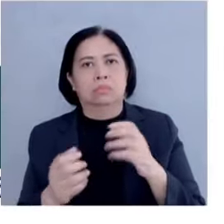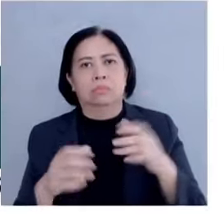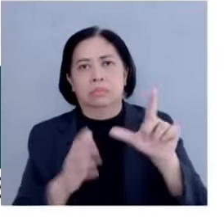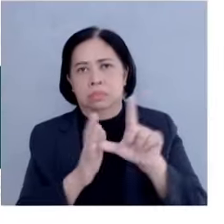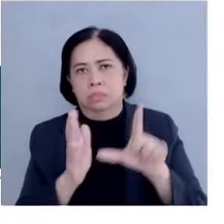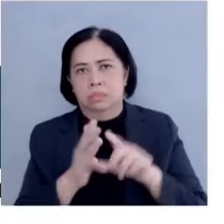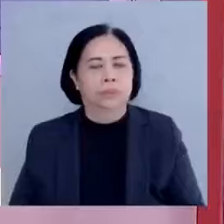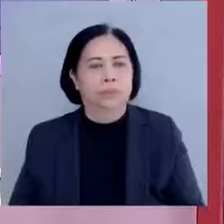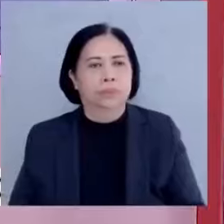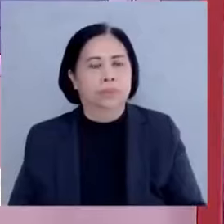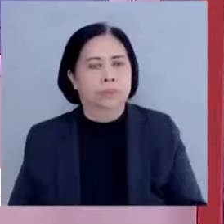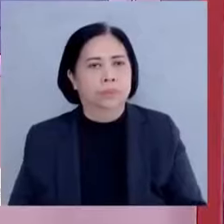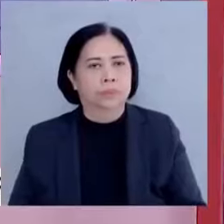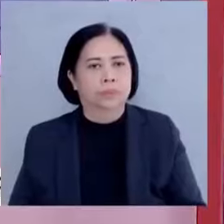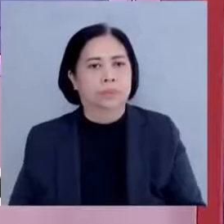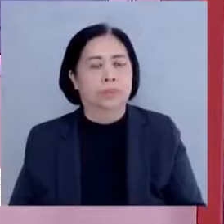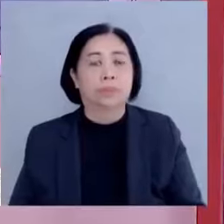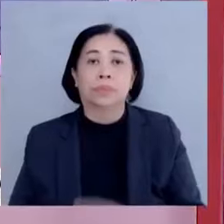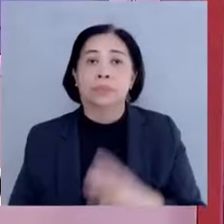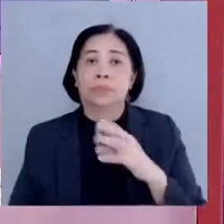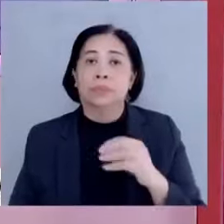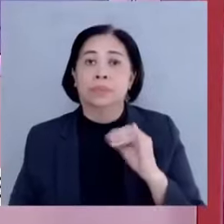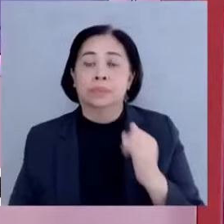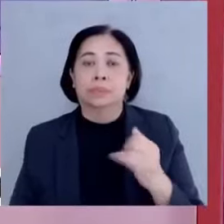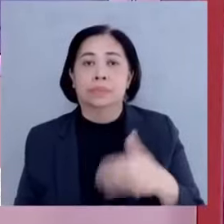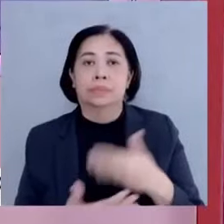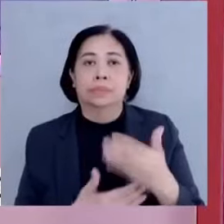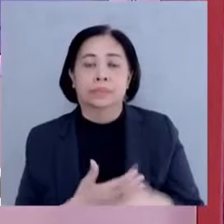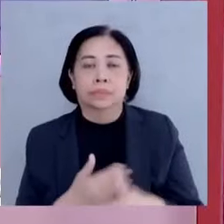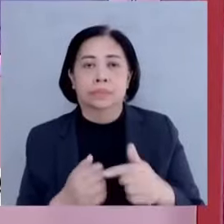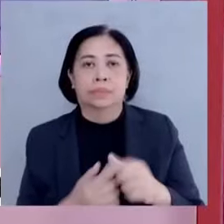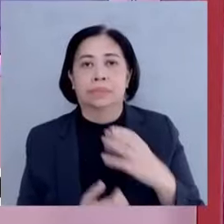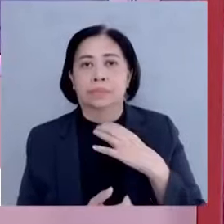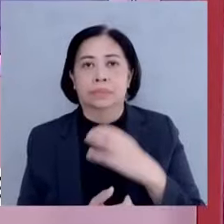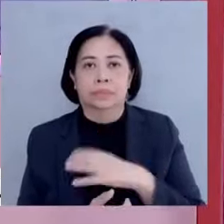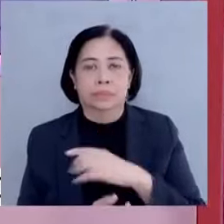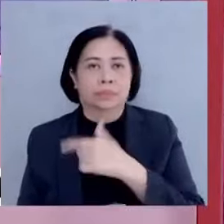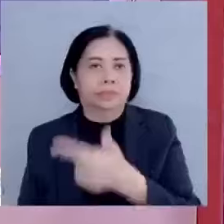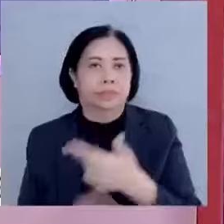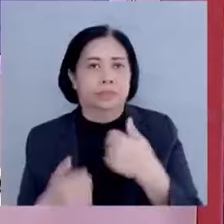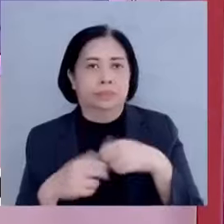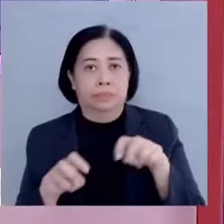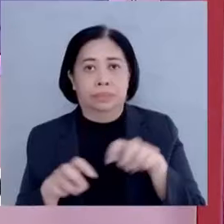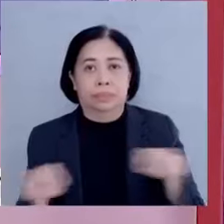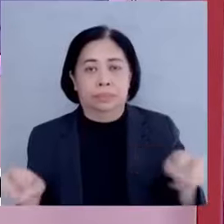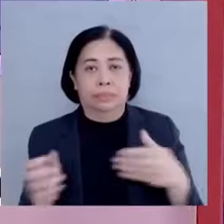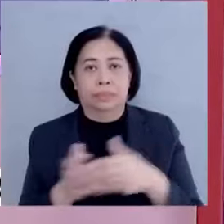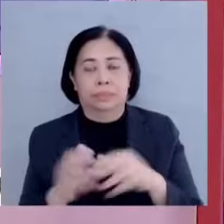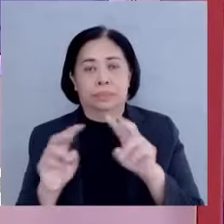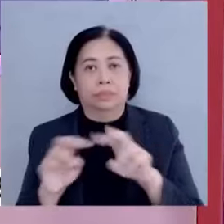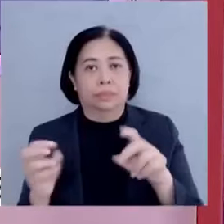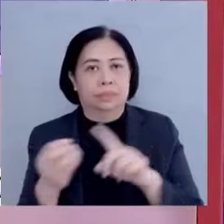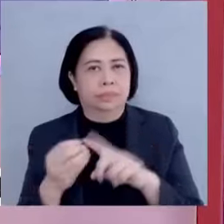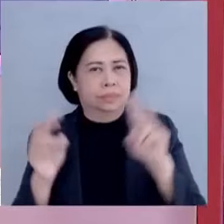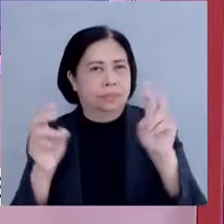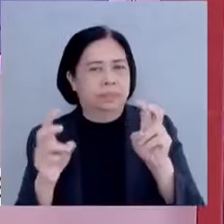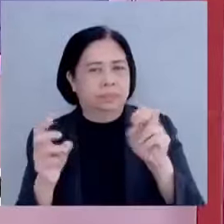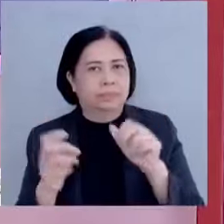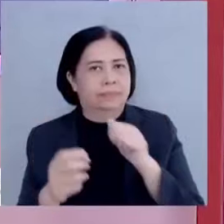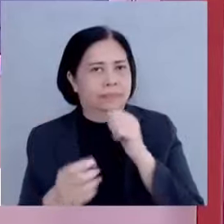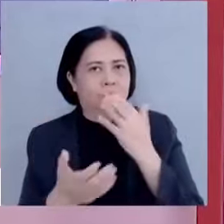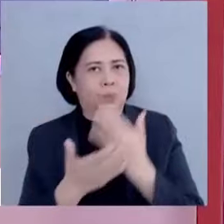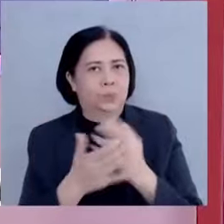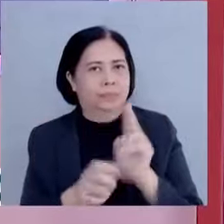law. And let's now go over to the House of Representatives, where a panel resumed its inquiry over the alleged misuse of government